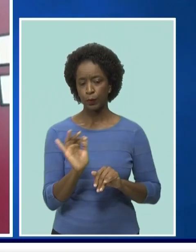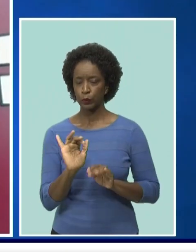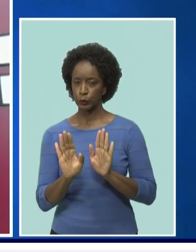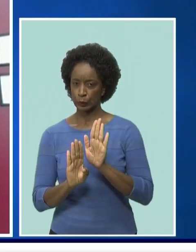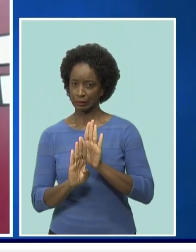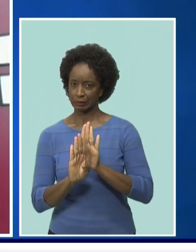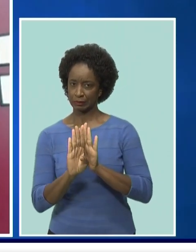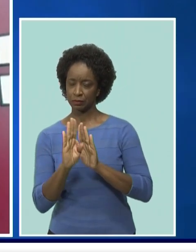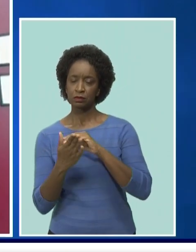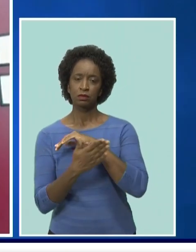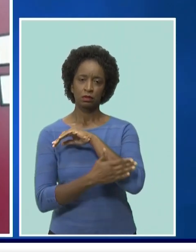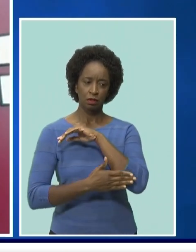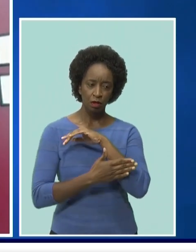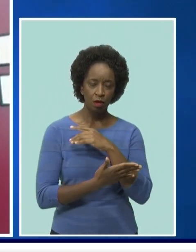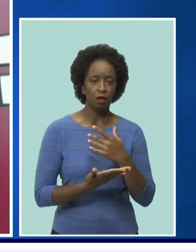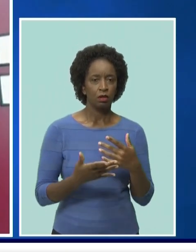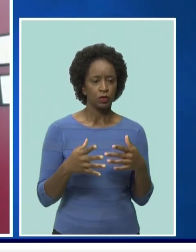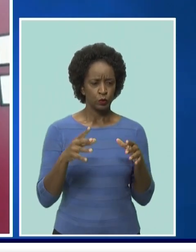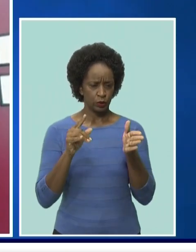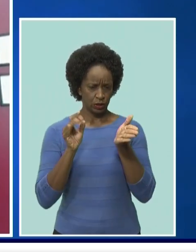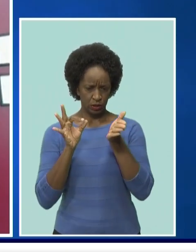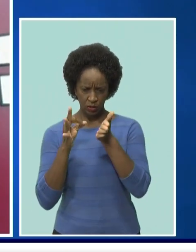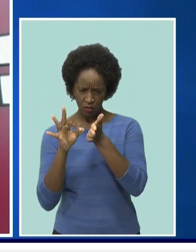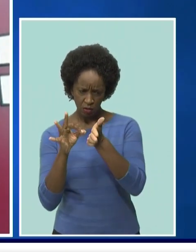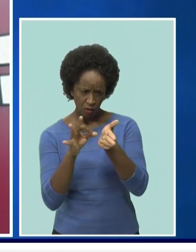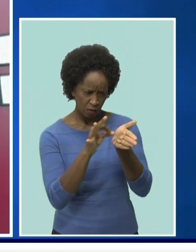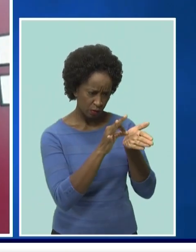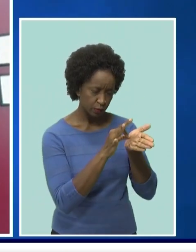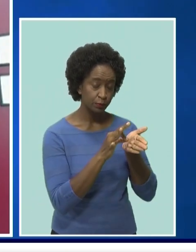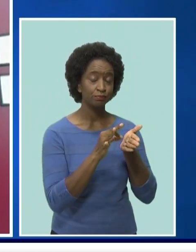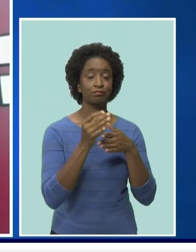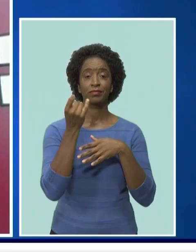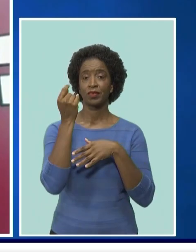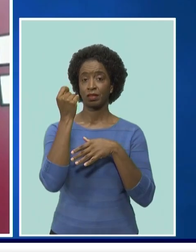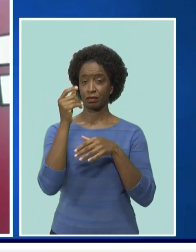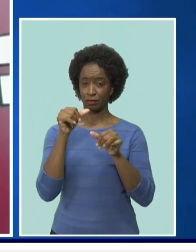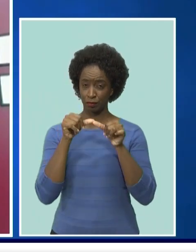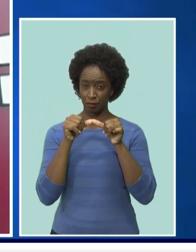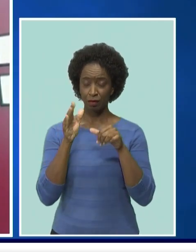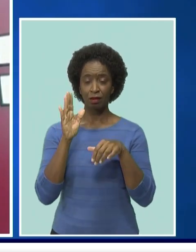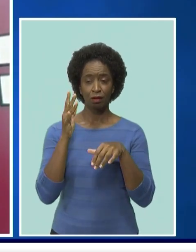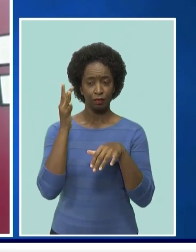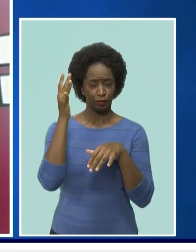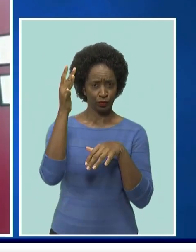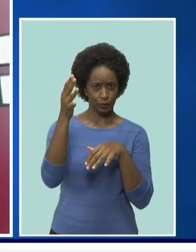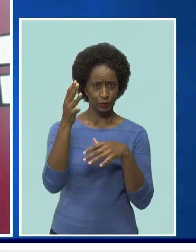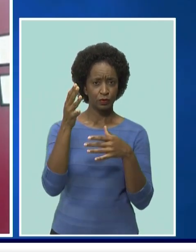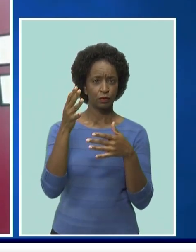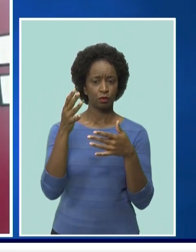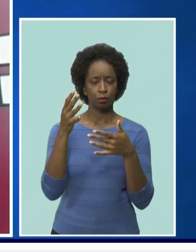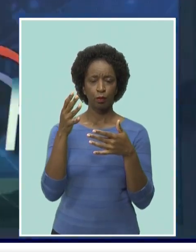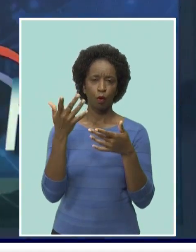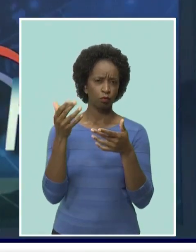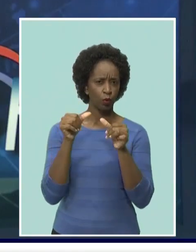would still be on a path of increasing global emissions by 14%.